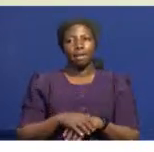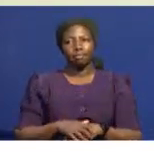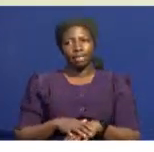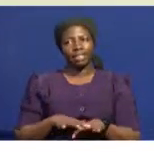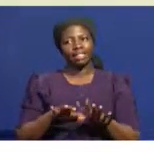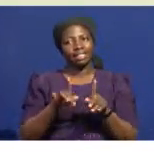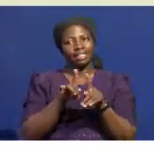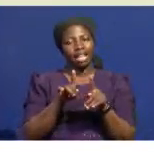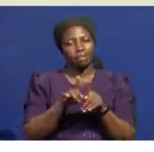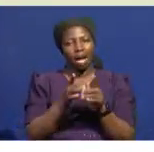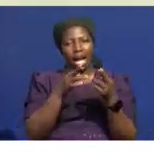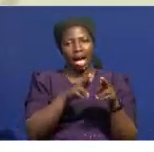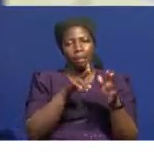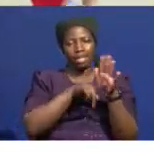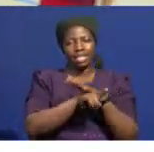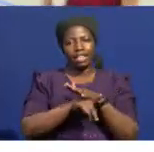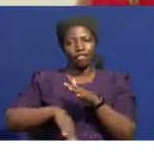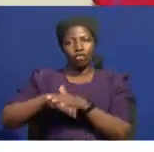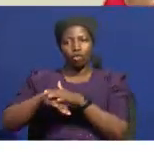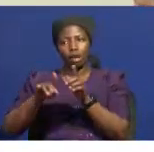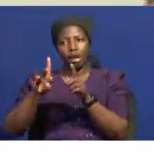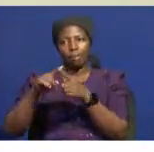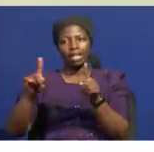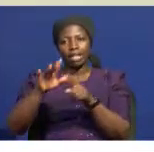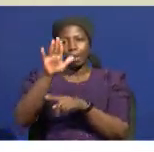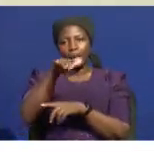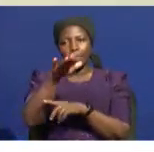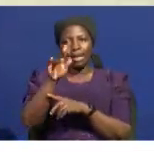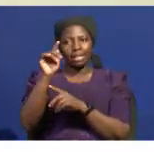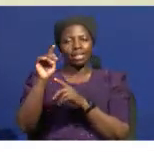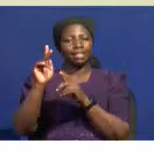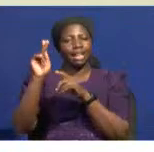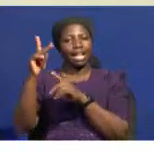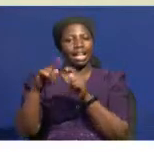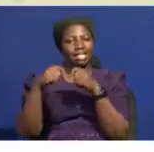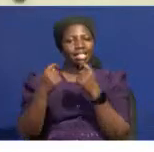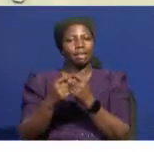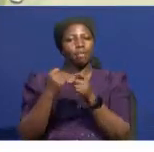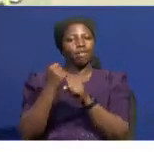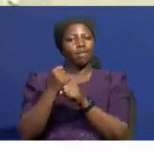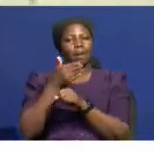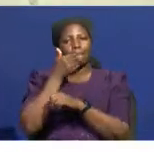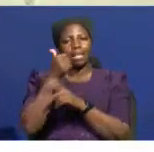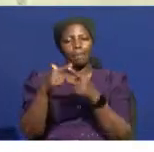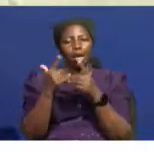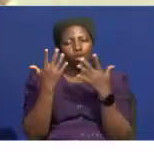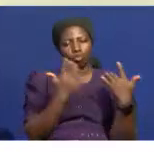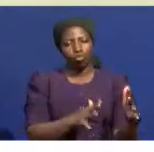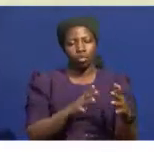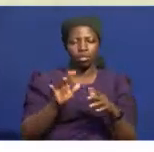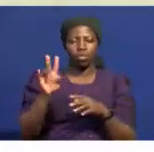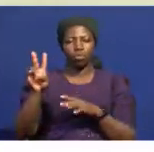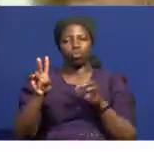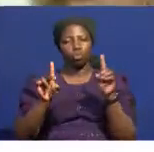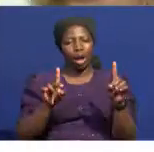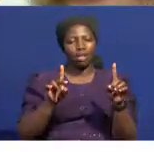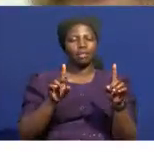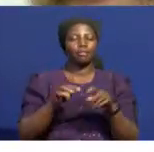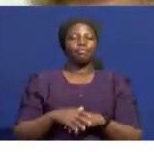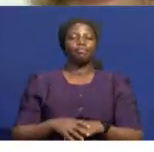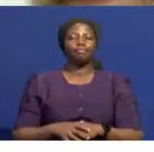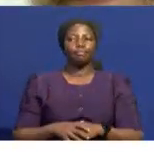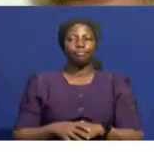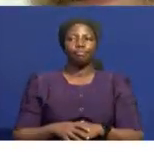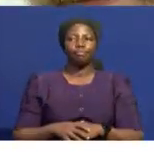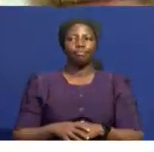same in football, though Team Kenya parliamentarians showcased better skill, but fell short, losing 2-1 on the final whistle.